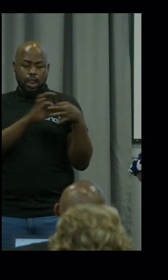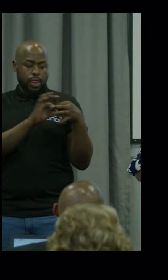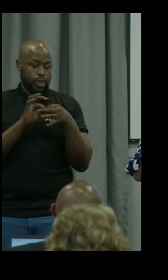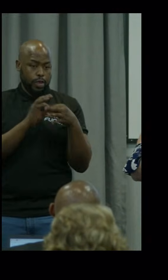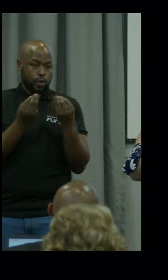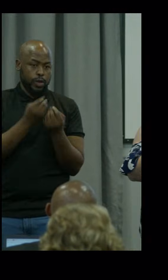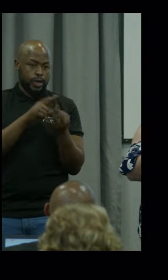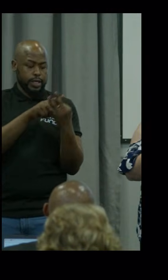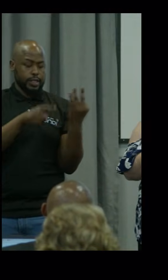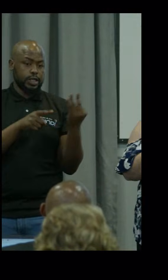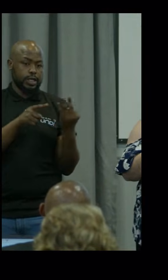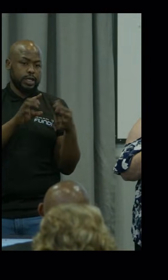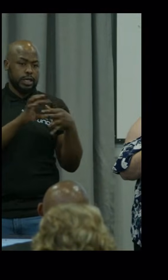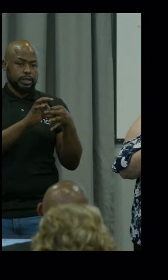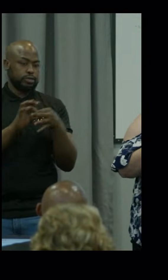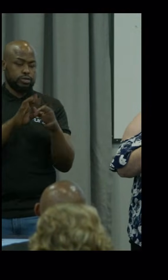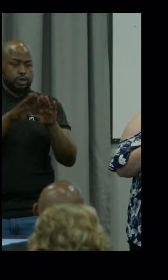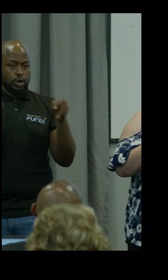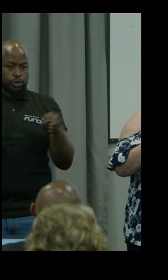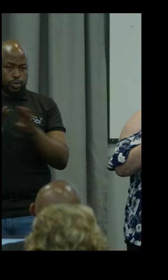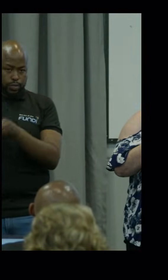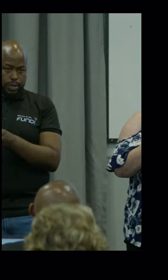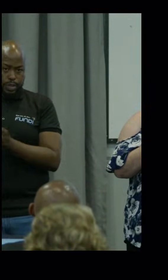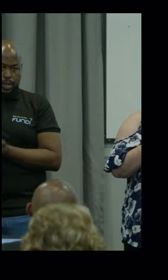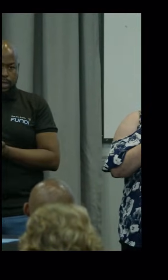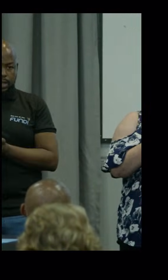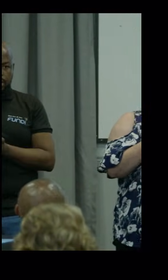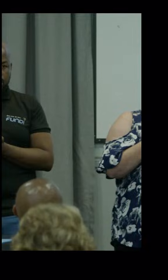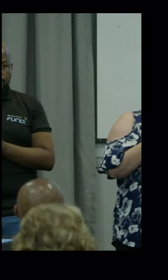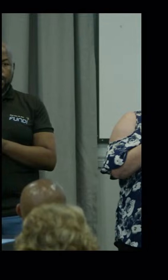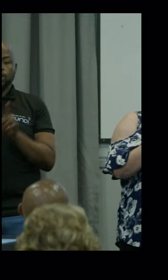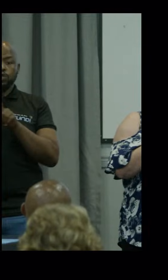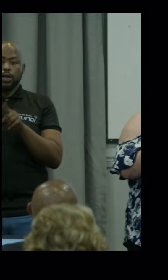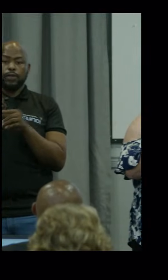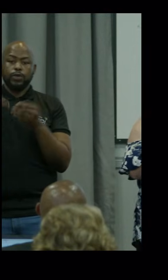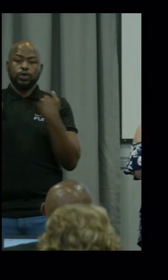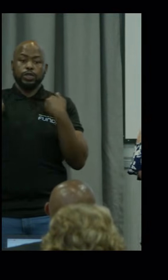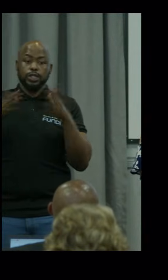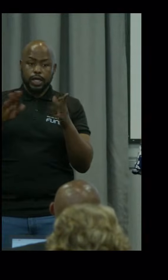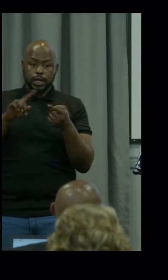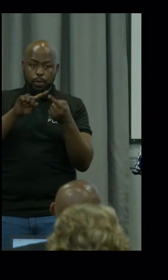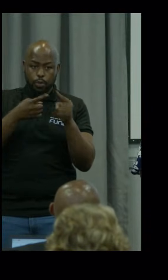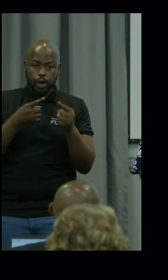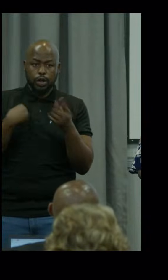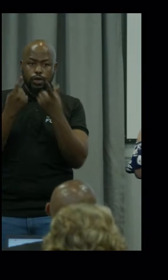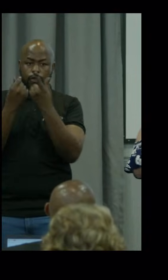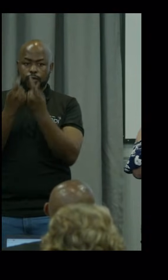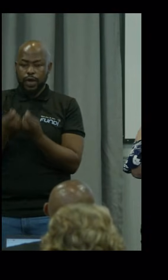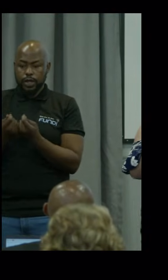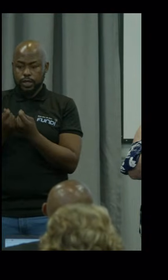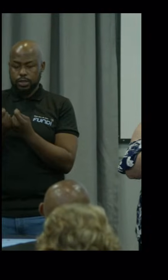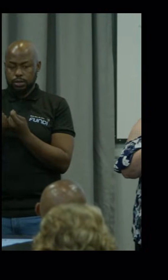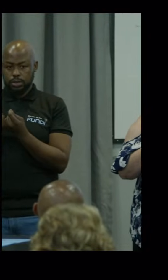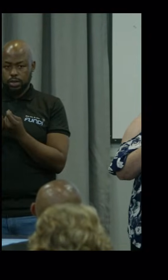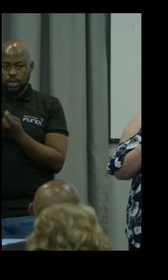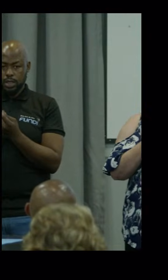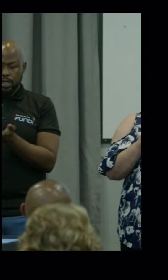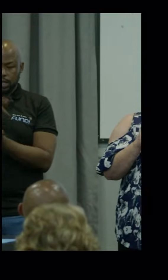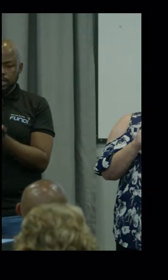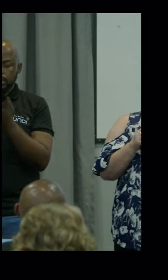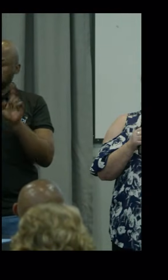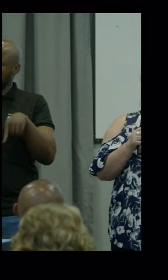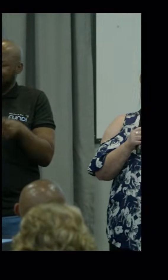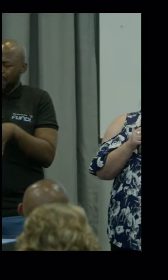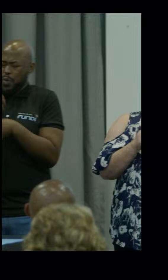directorates. MS is your starting point and your finance section. HR can't work without